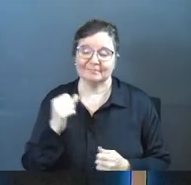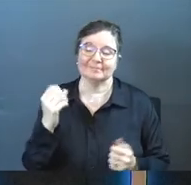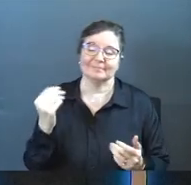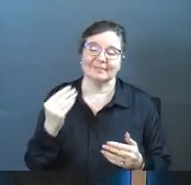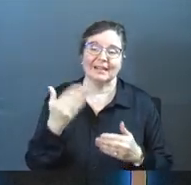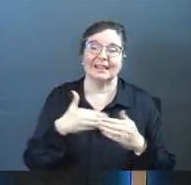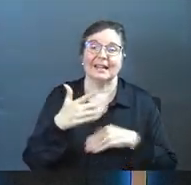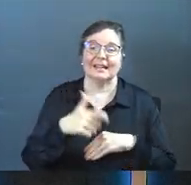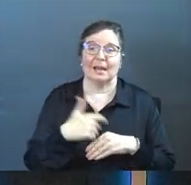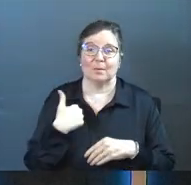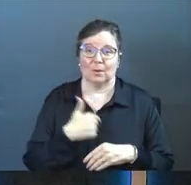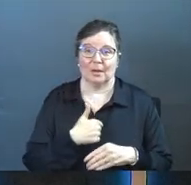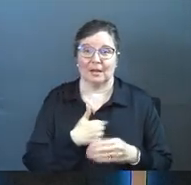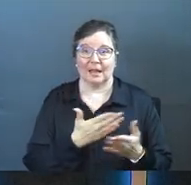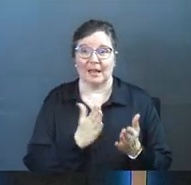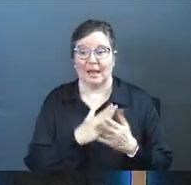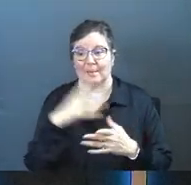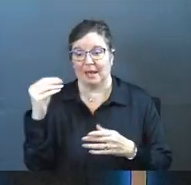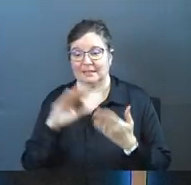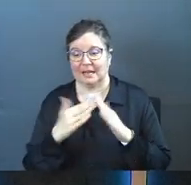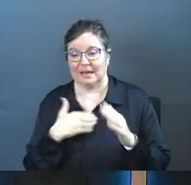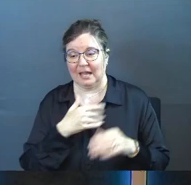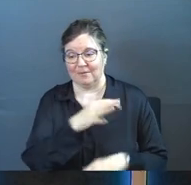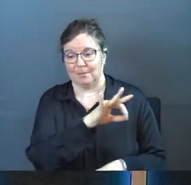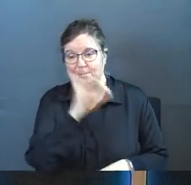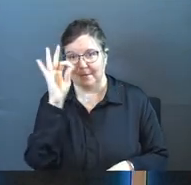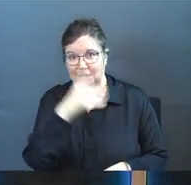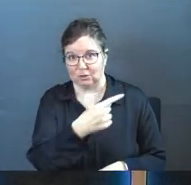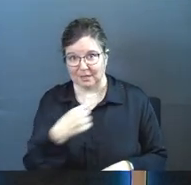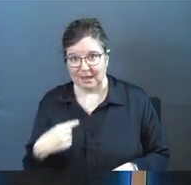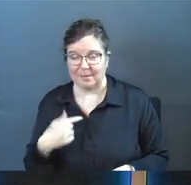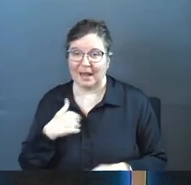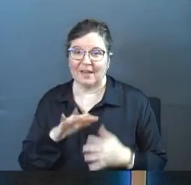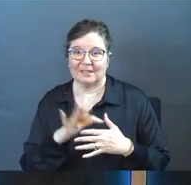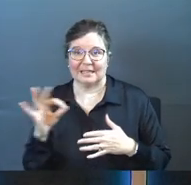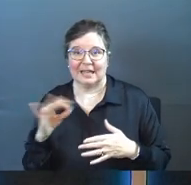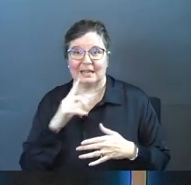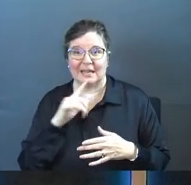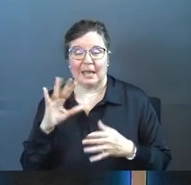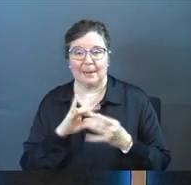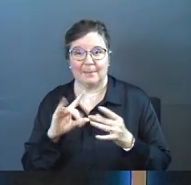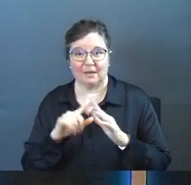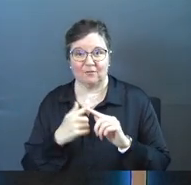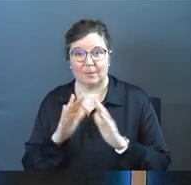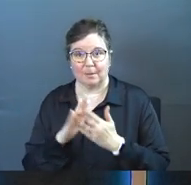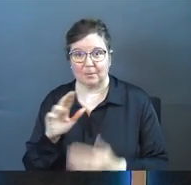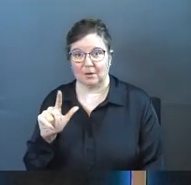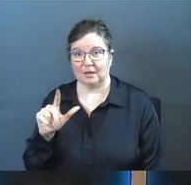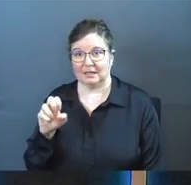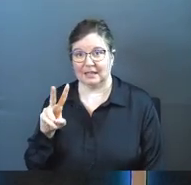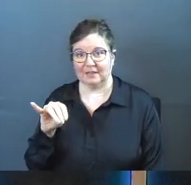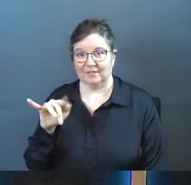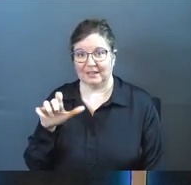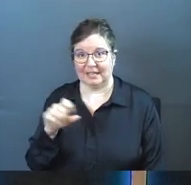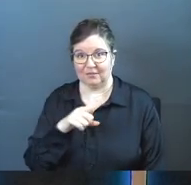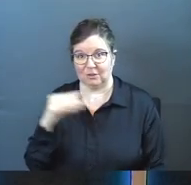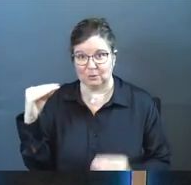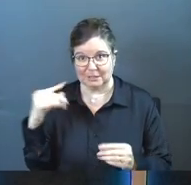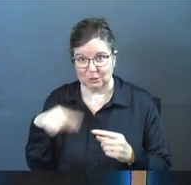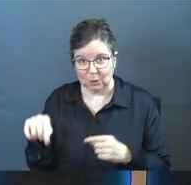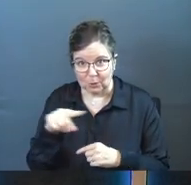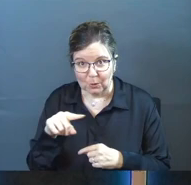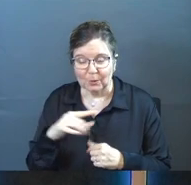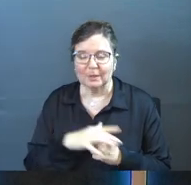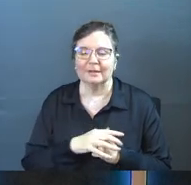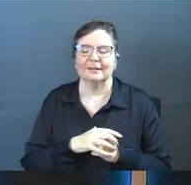So next time I'm out of town, we have Pastor Jonathan in. I've selected a passage from the book of Leviticus for him to teach to